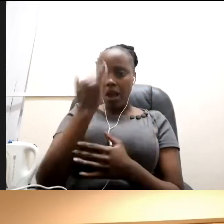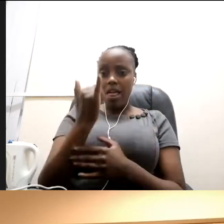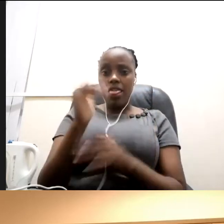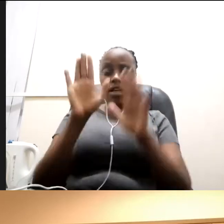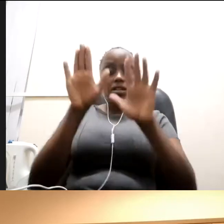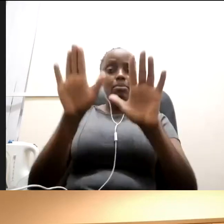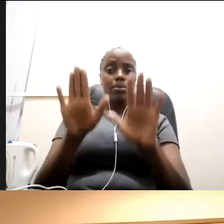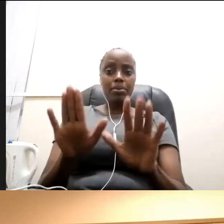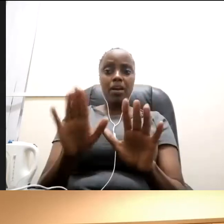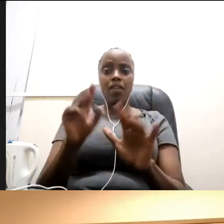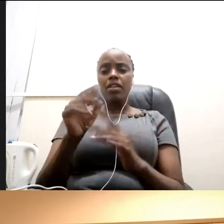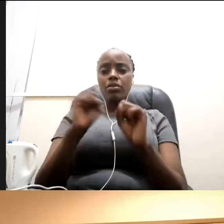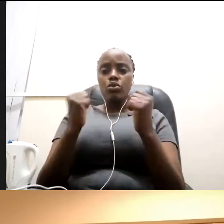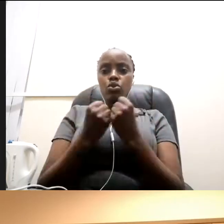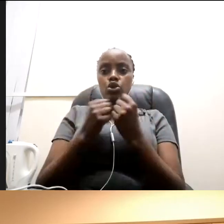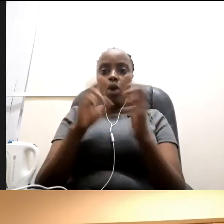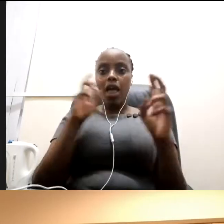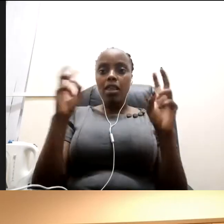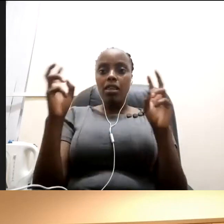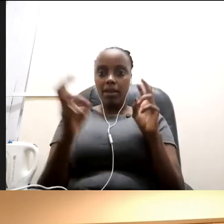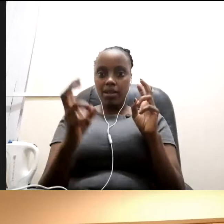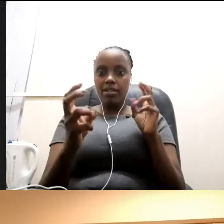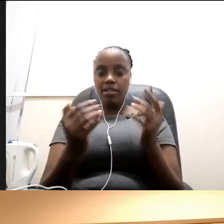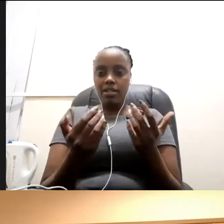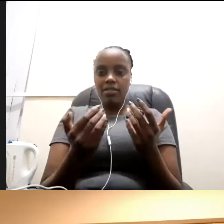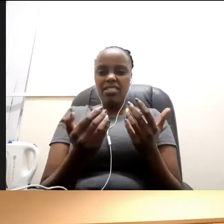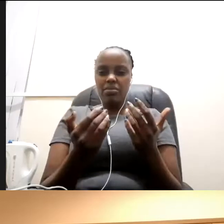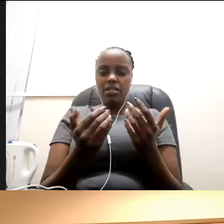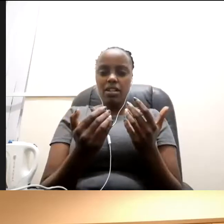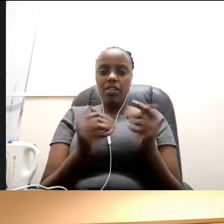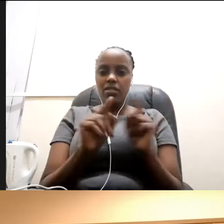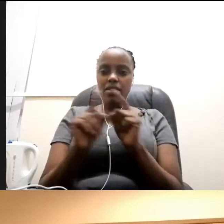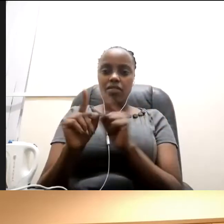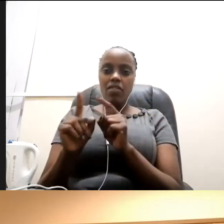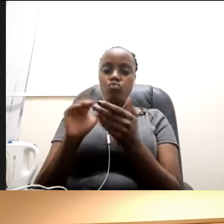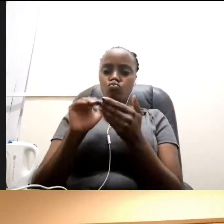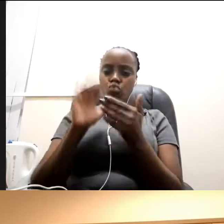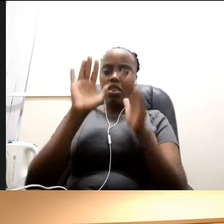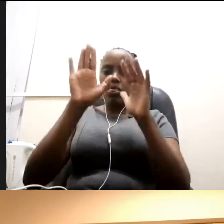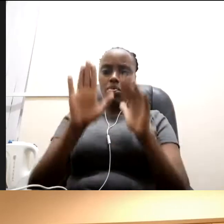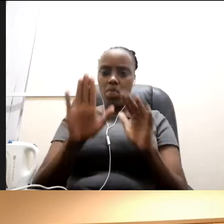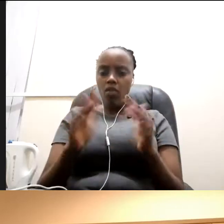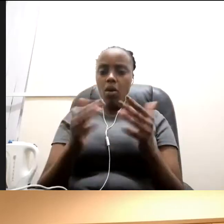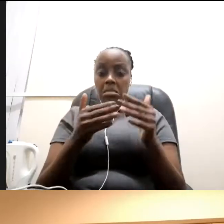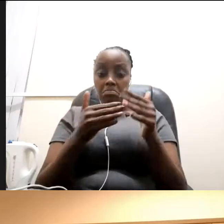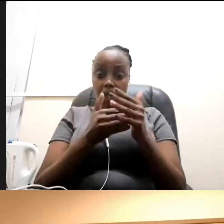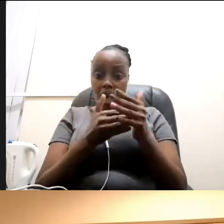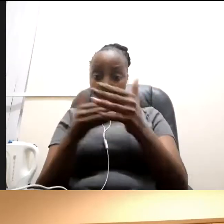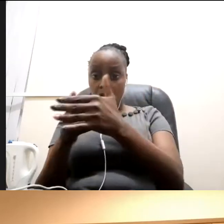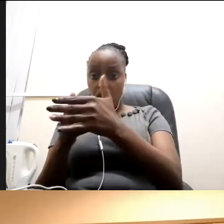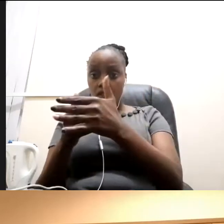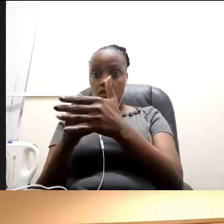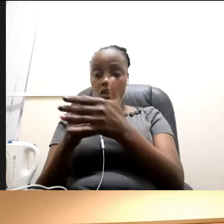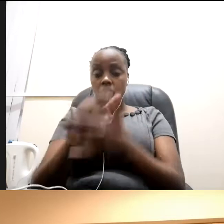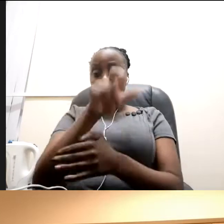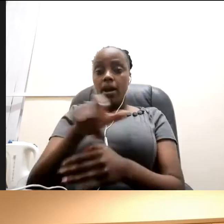central aspect? Because the most important barrier for persons with disabilities in the